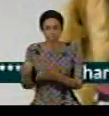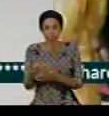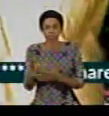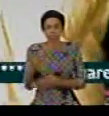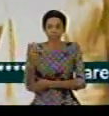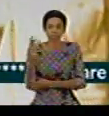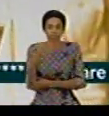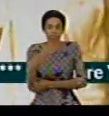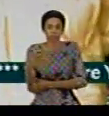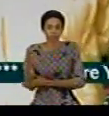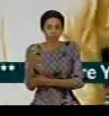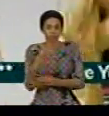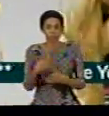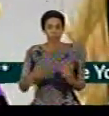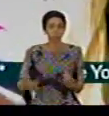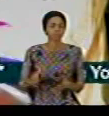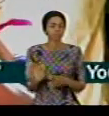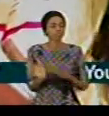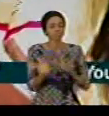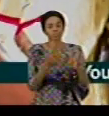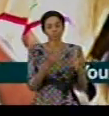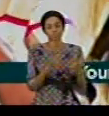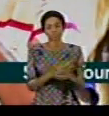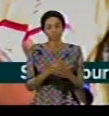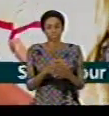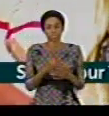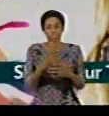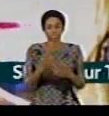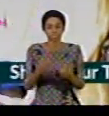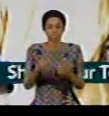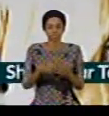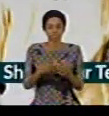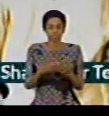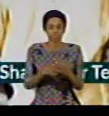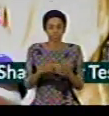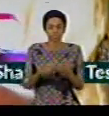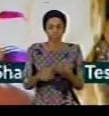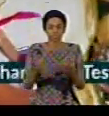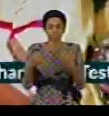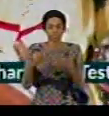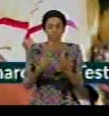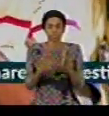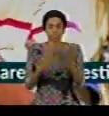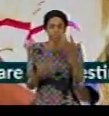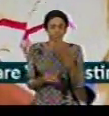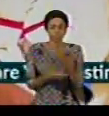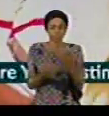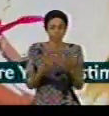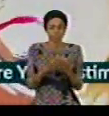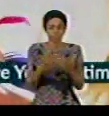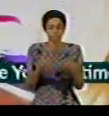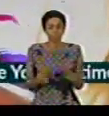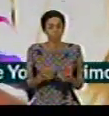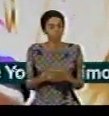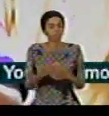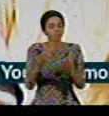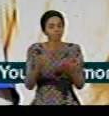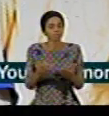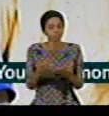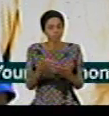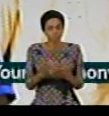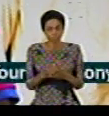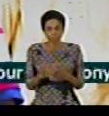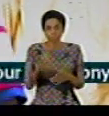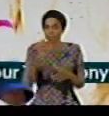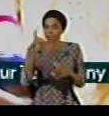they gave me then I left it there I began to come to this uh so this Crusade I had what I want to know is that in